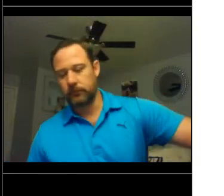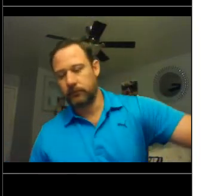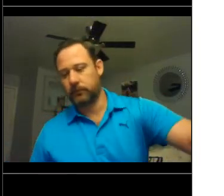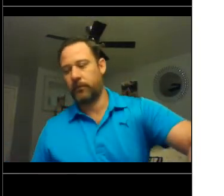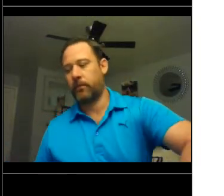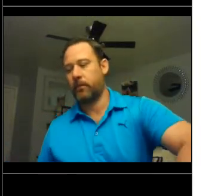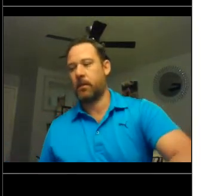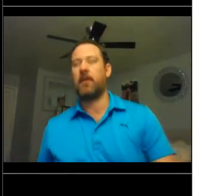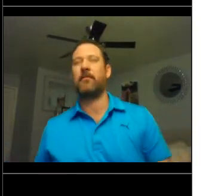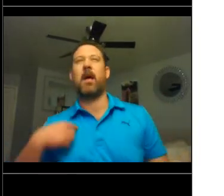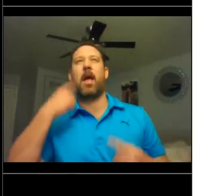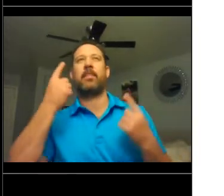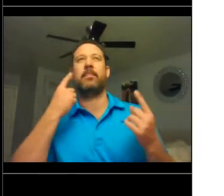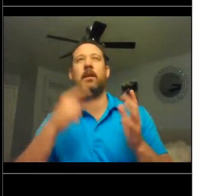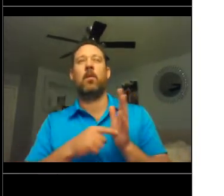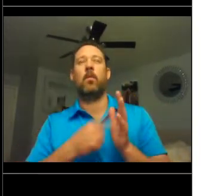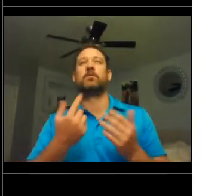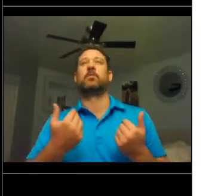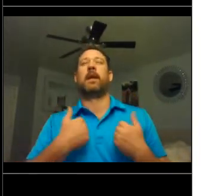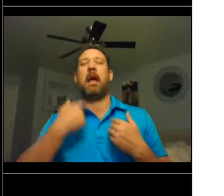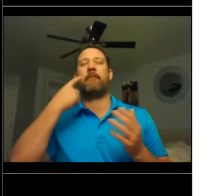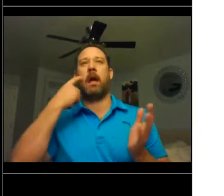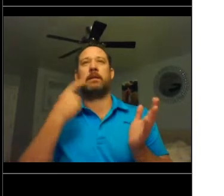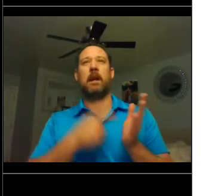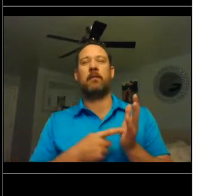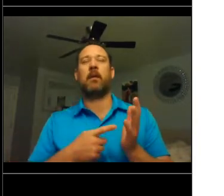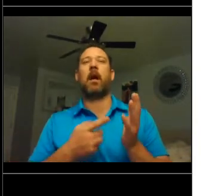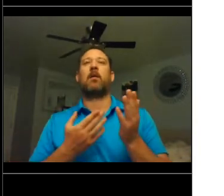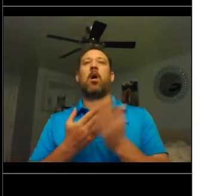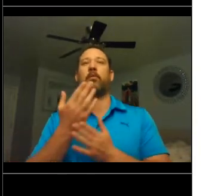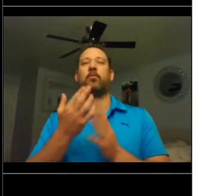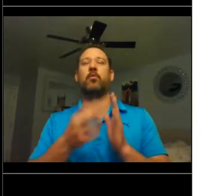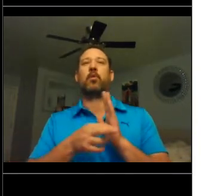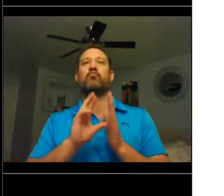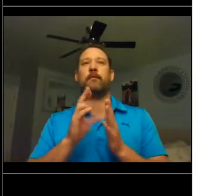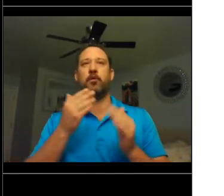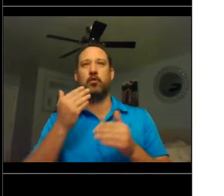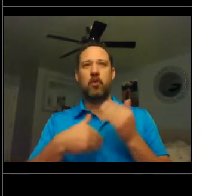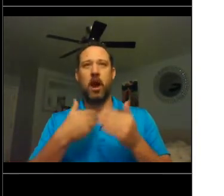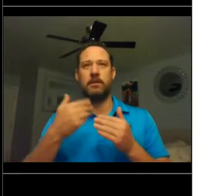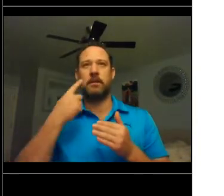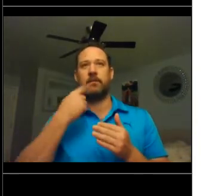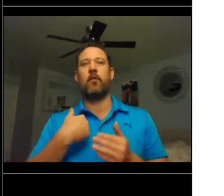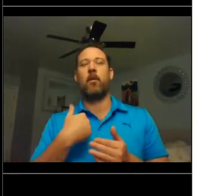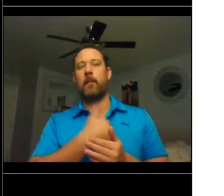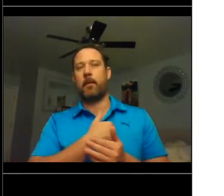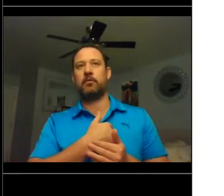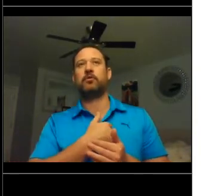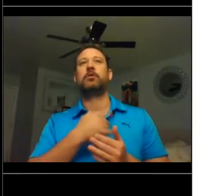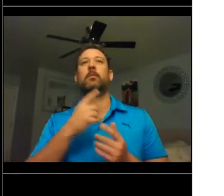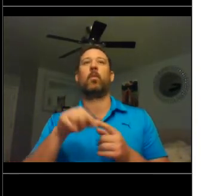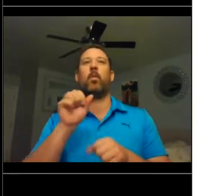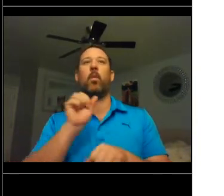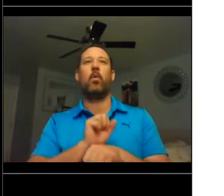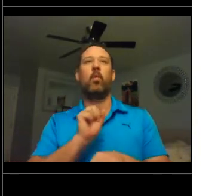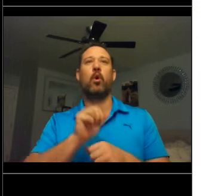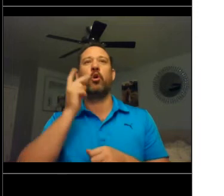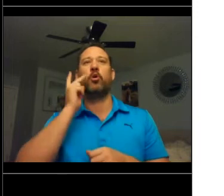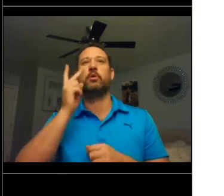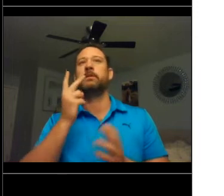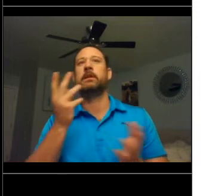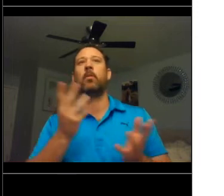once we have identified or gone through the review process for membership, we'll work to see what